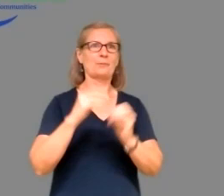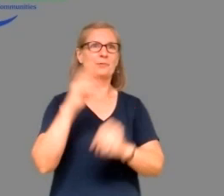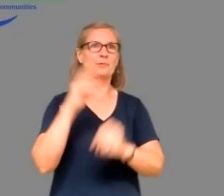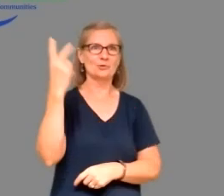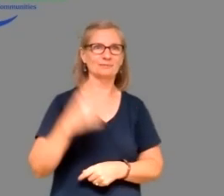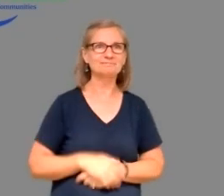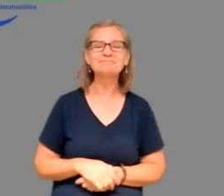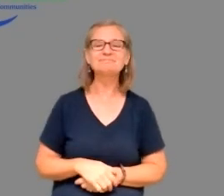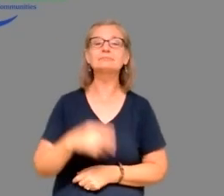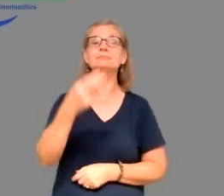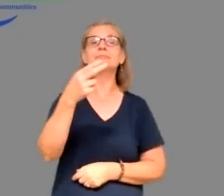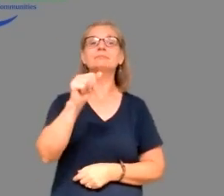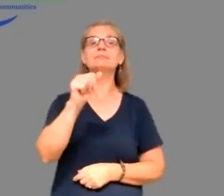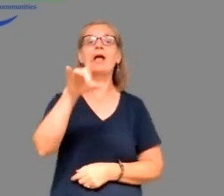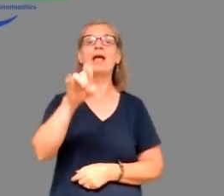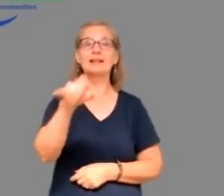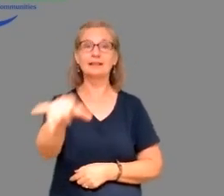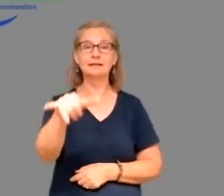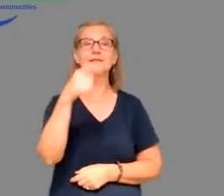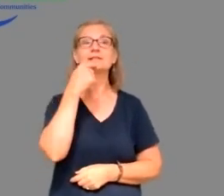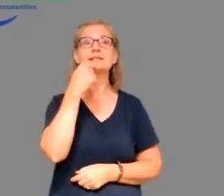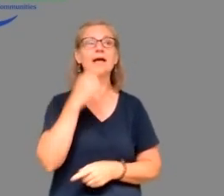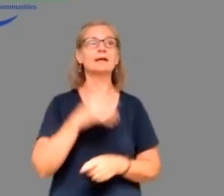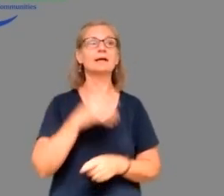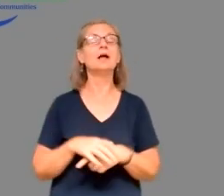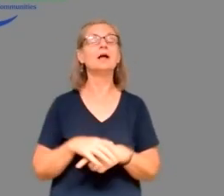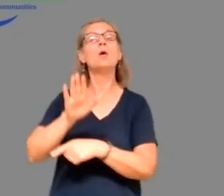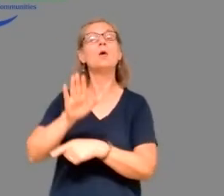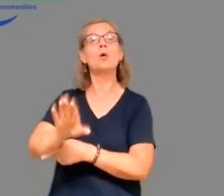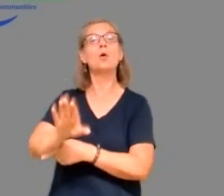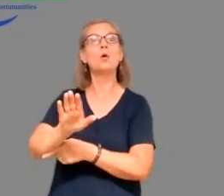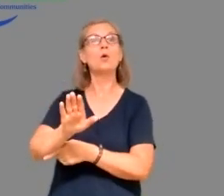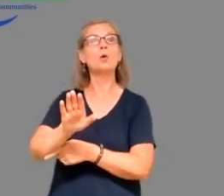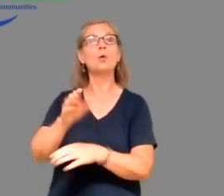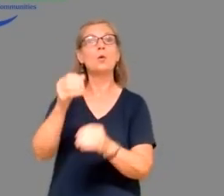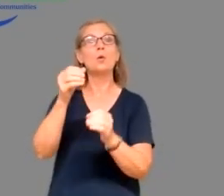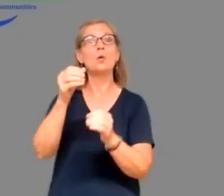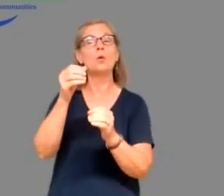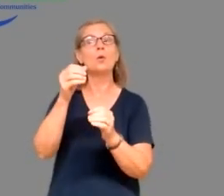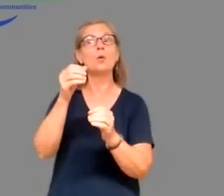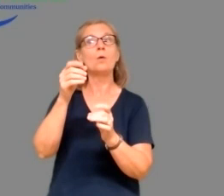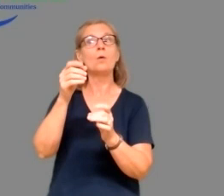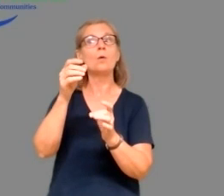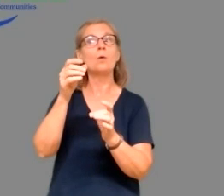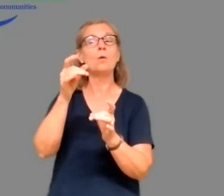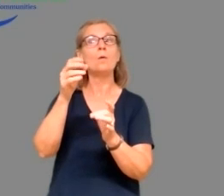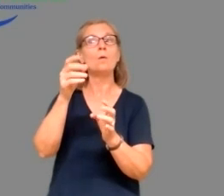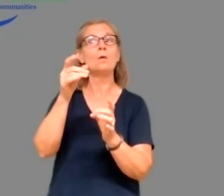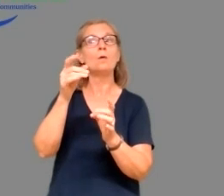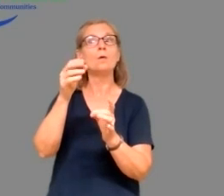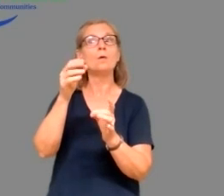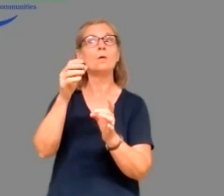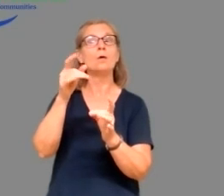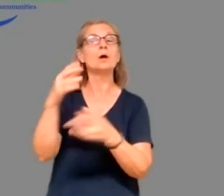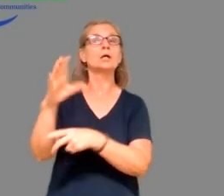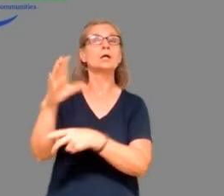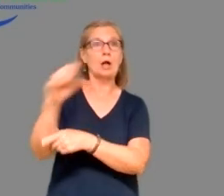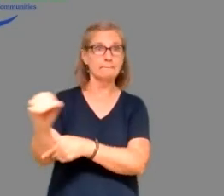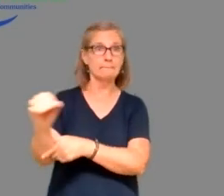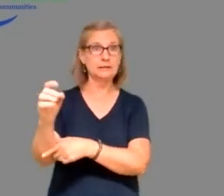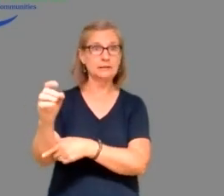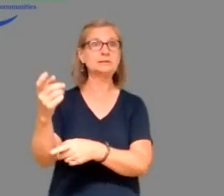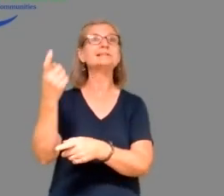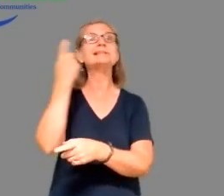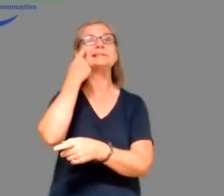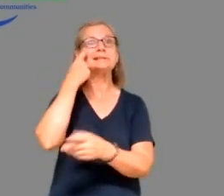Haley says, our organization recently purchased N95 masks from SOEB to use when employees are working in the field and